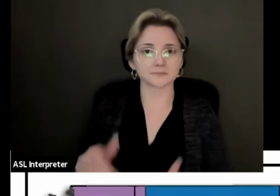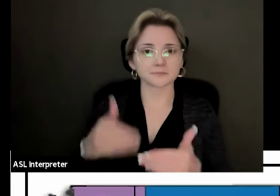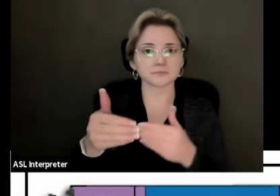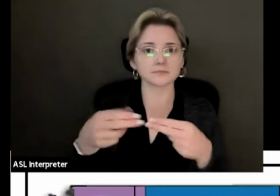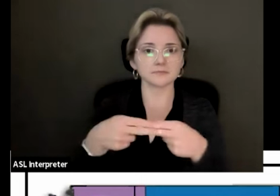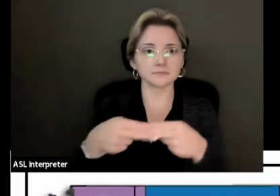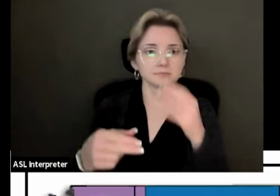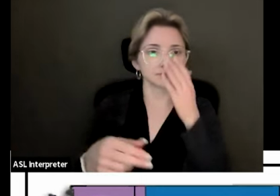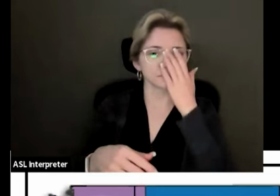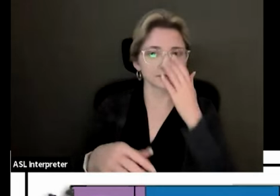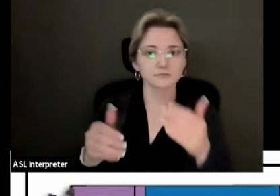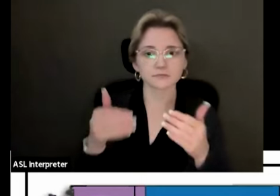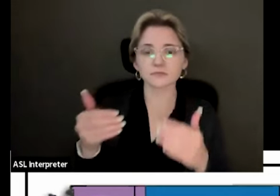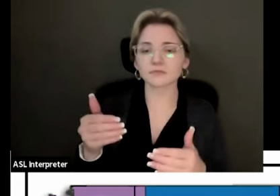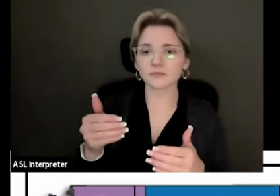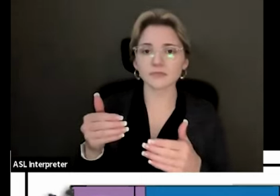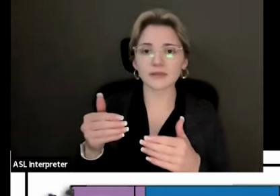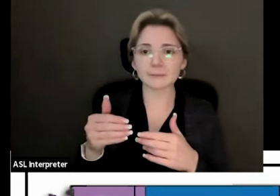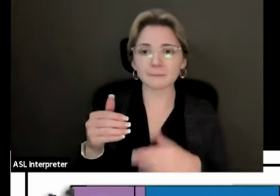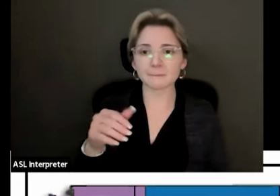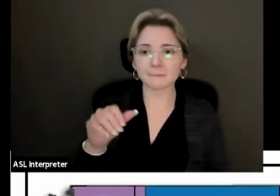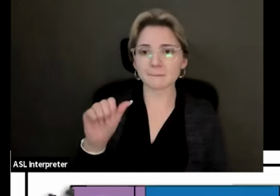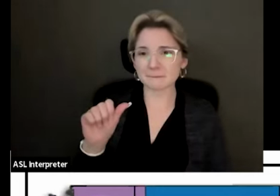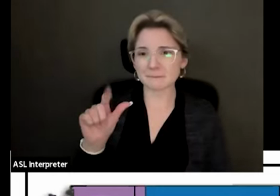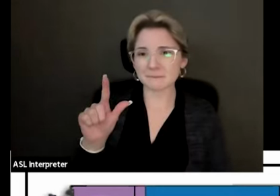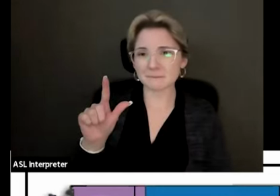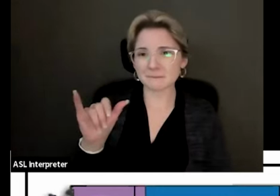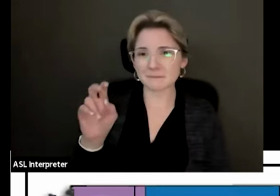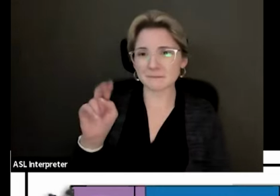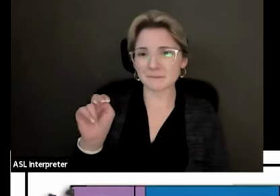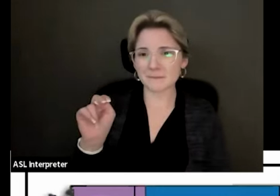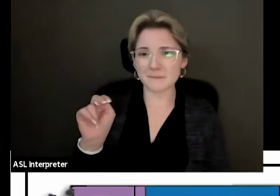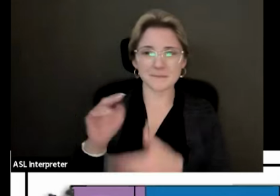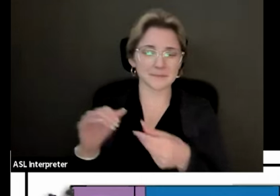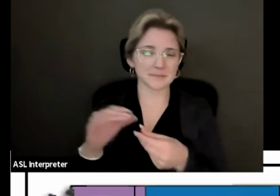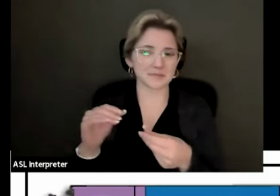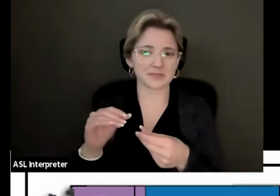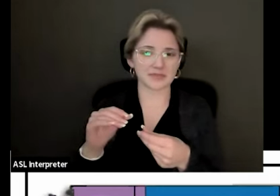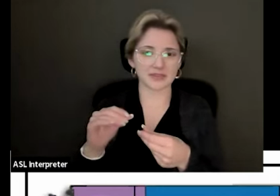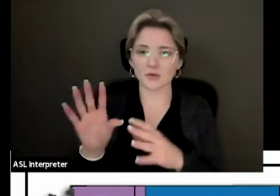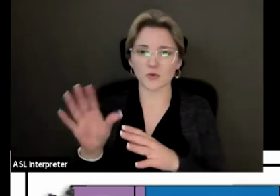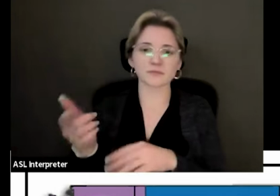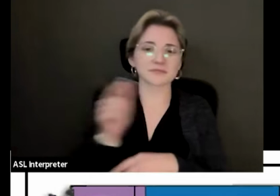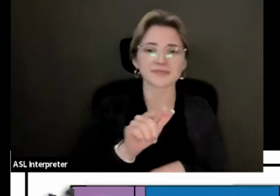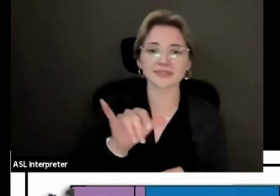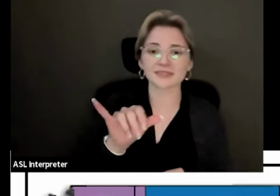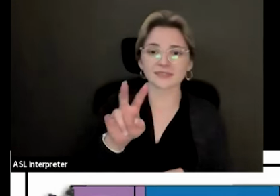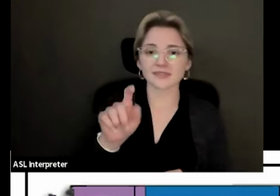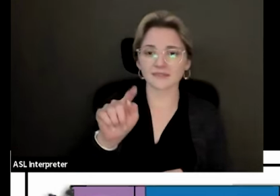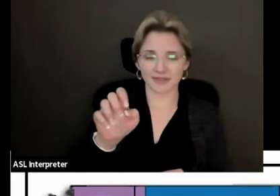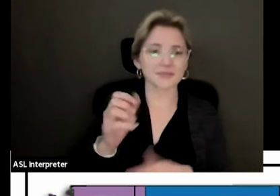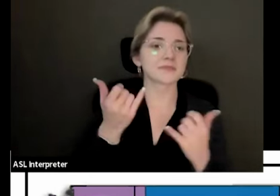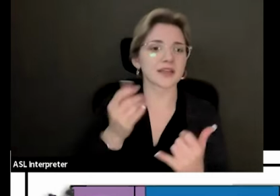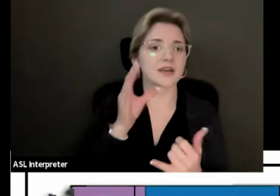Okay. Okay. Were you going to say something, Allison? No, please. Okay. No. Okay. So we're going to switch gears just a little bit to